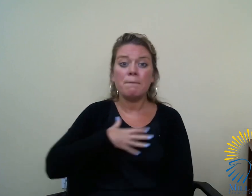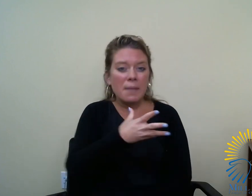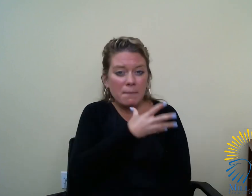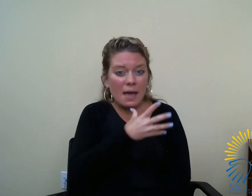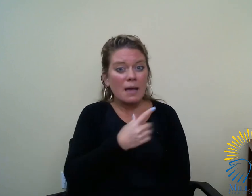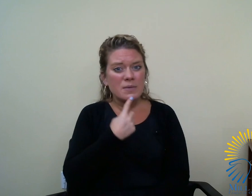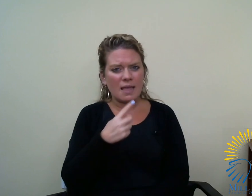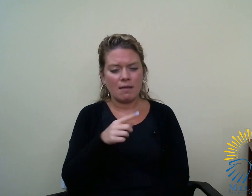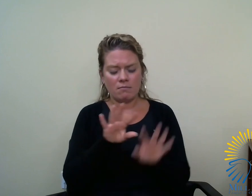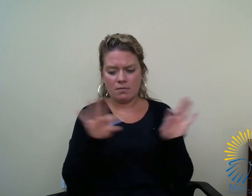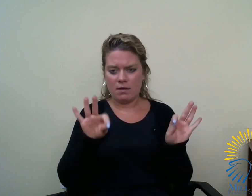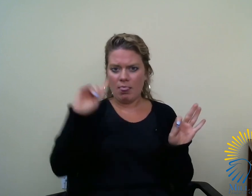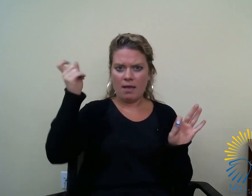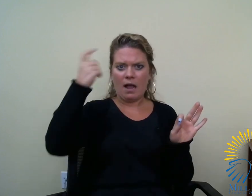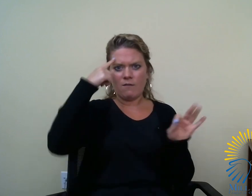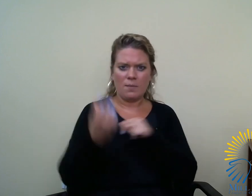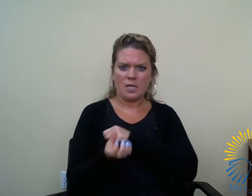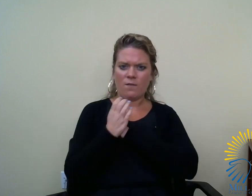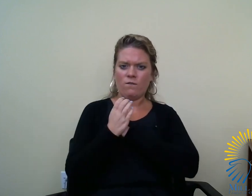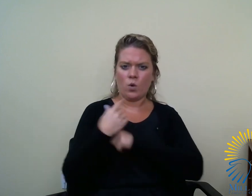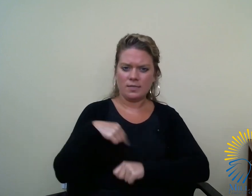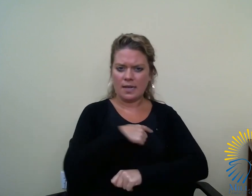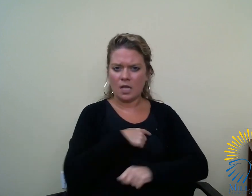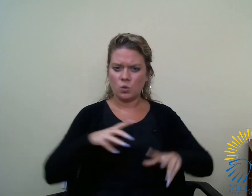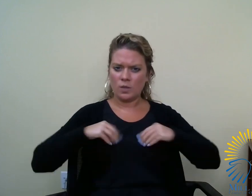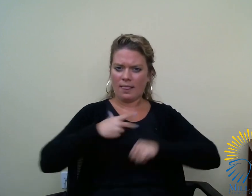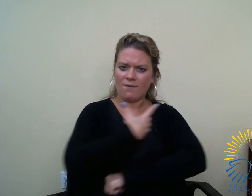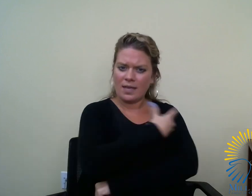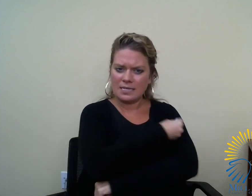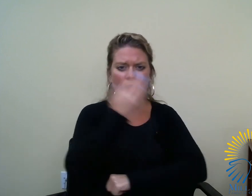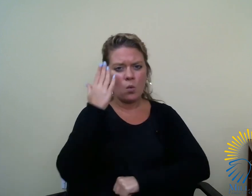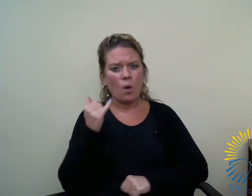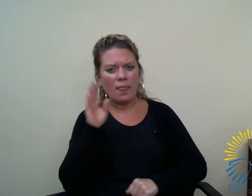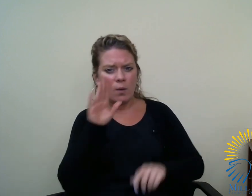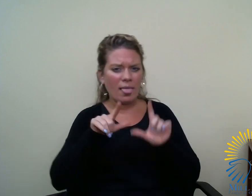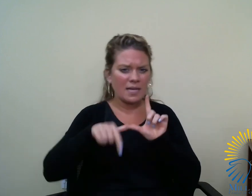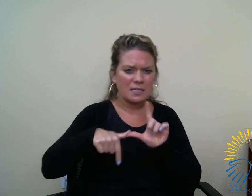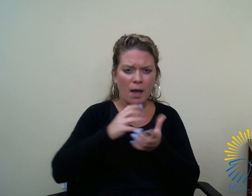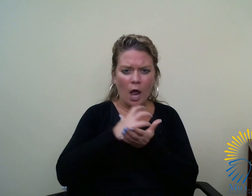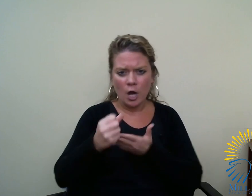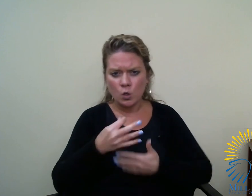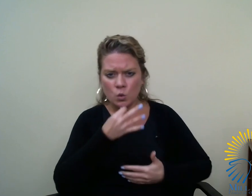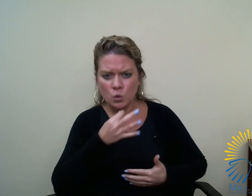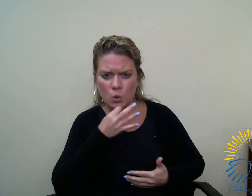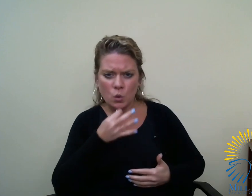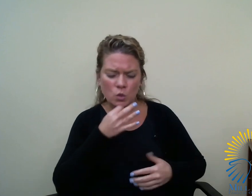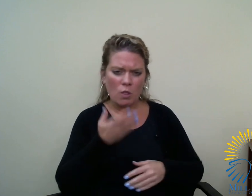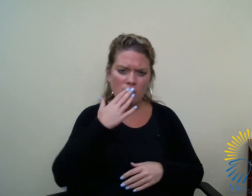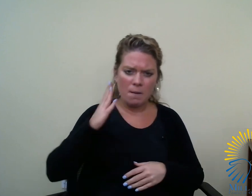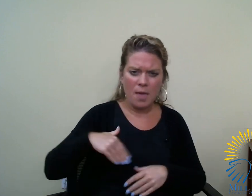the government is forcing us to take these vaccines because they're going to expire soon. So these are bad